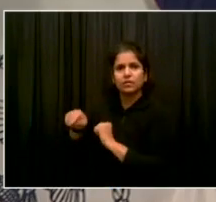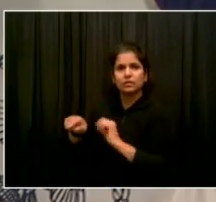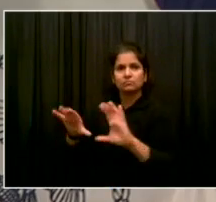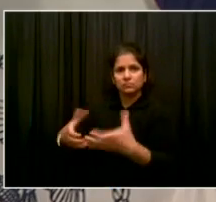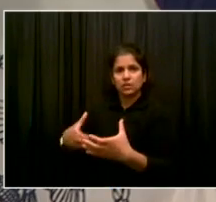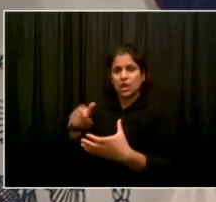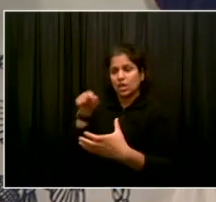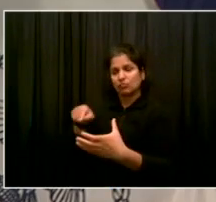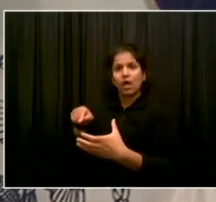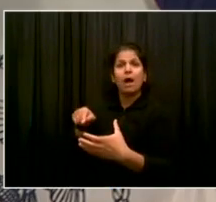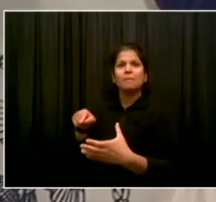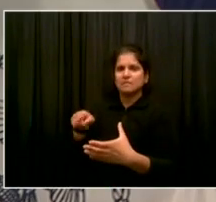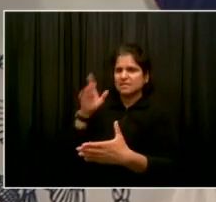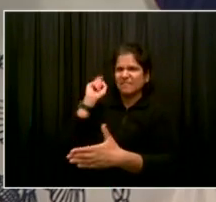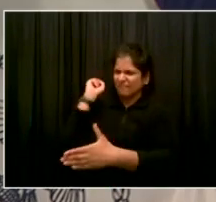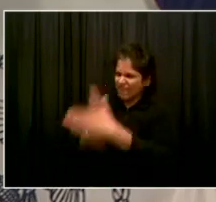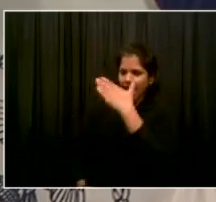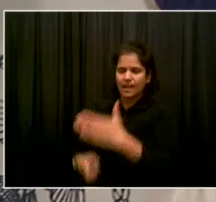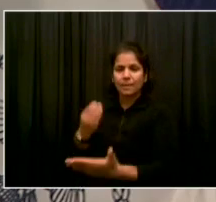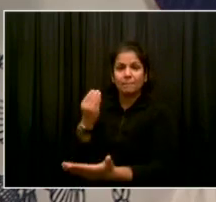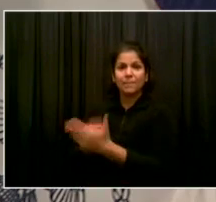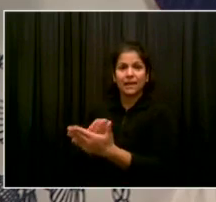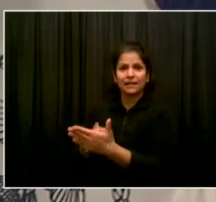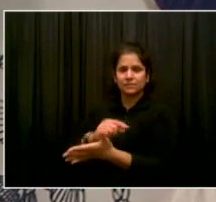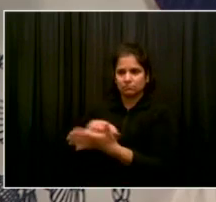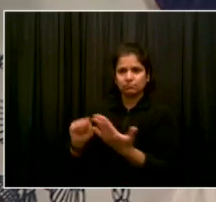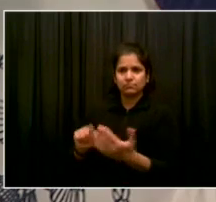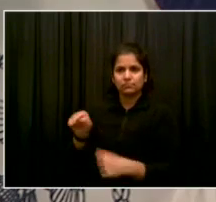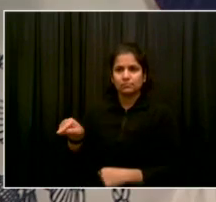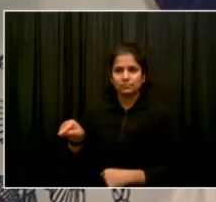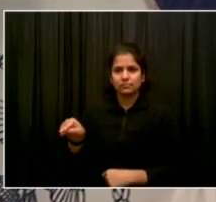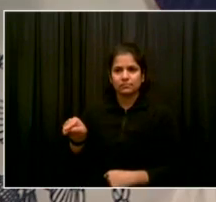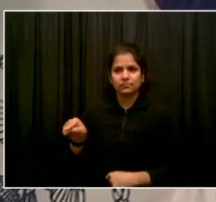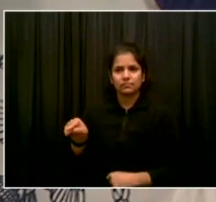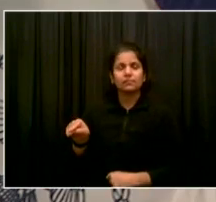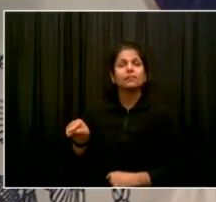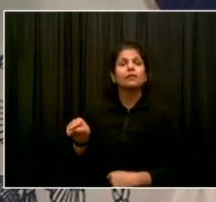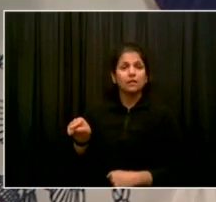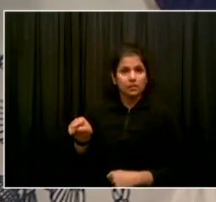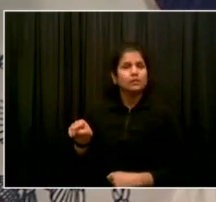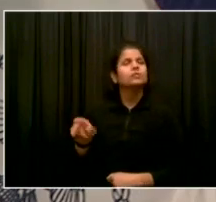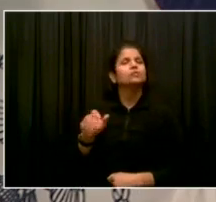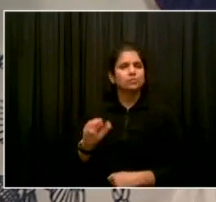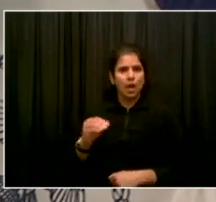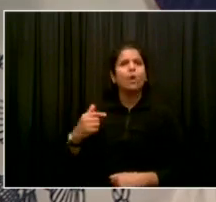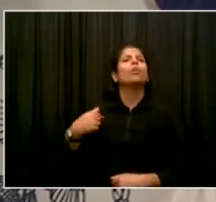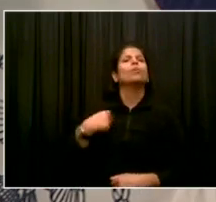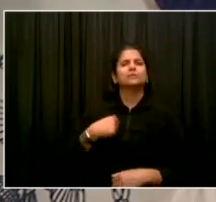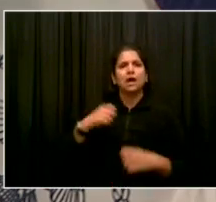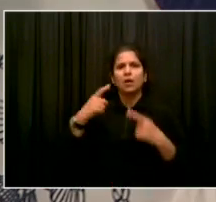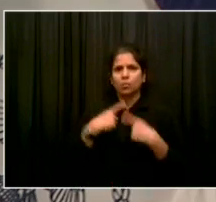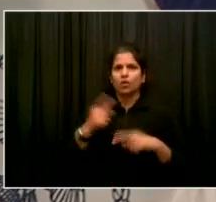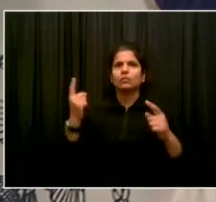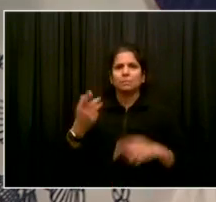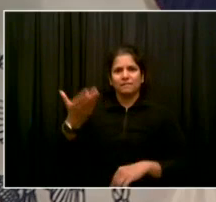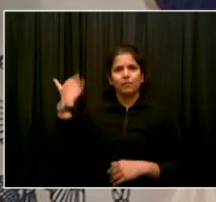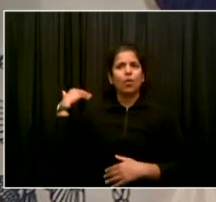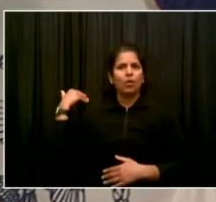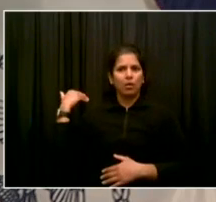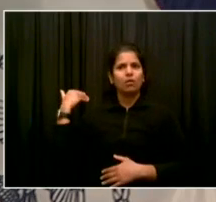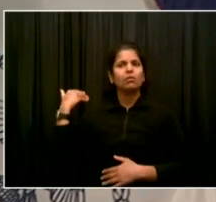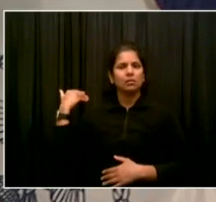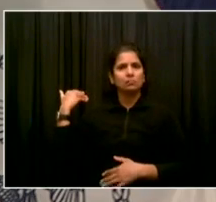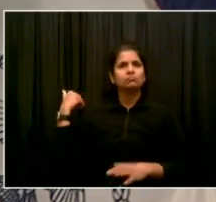we've seen upticks before, and we've seen how we fight them back and get them back down. That's what we got to do again, and I'm quite certain that's what we're going to do. And I